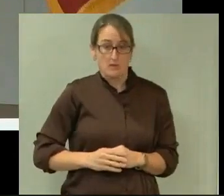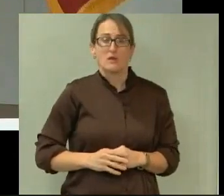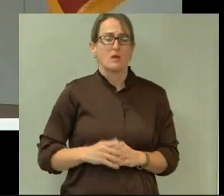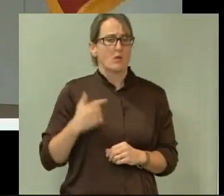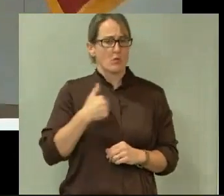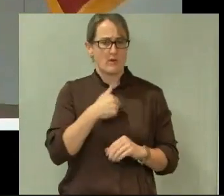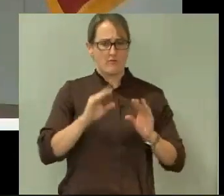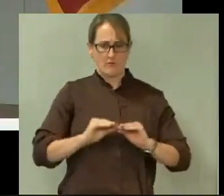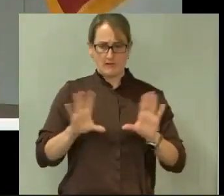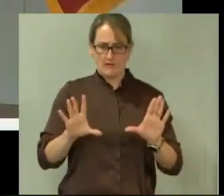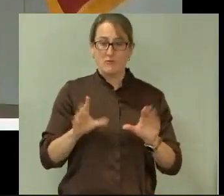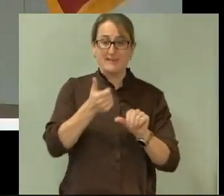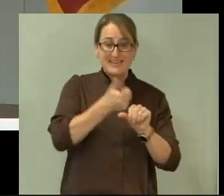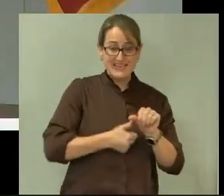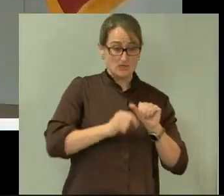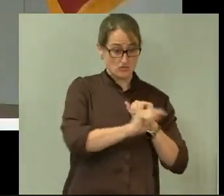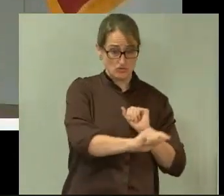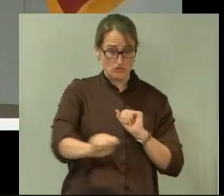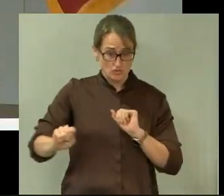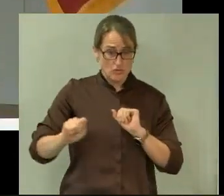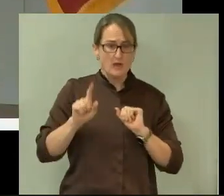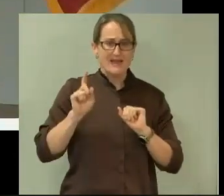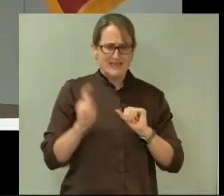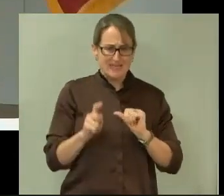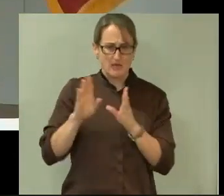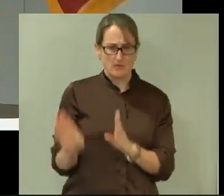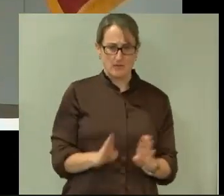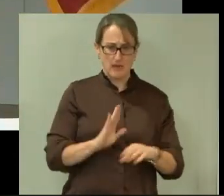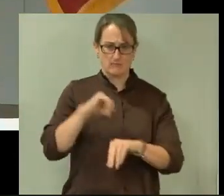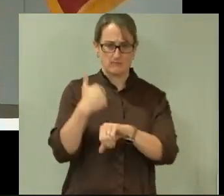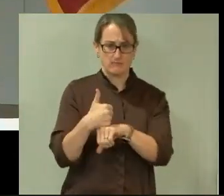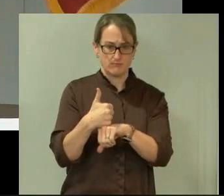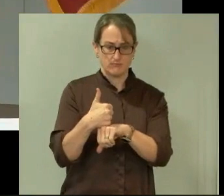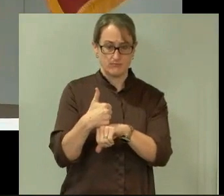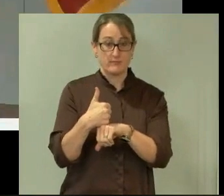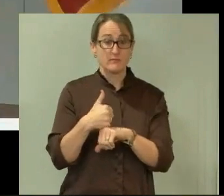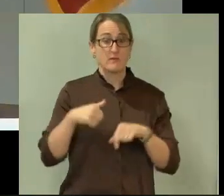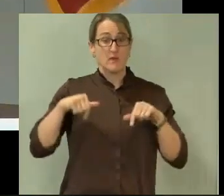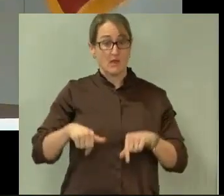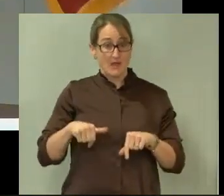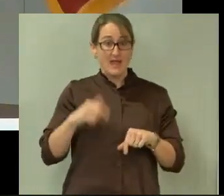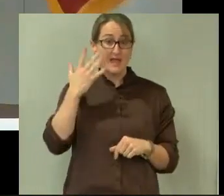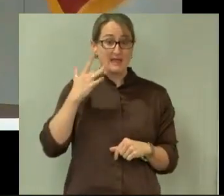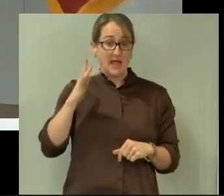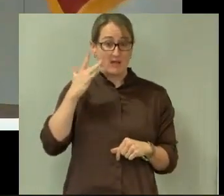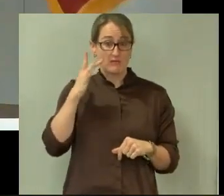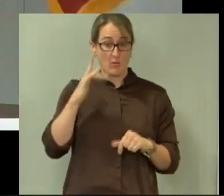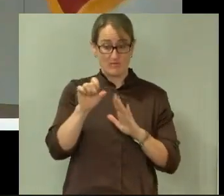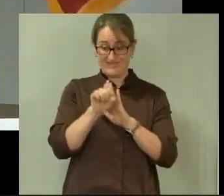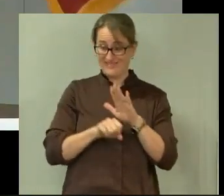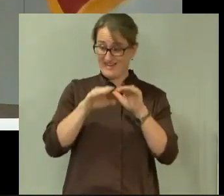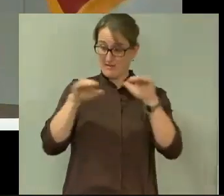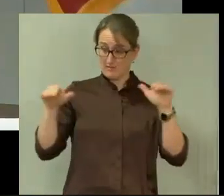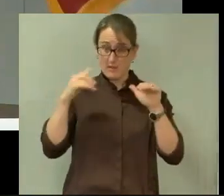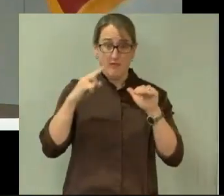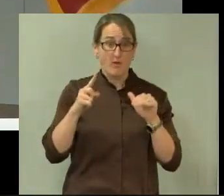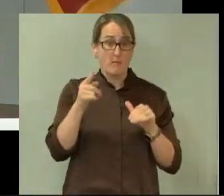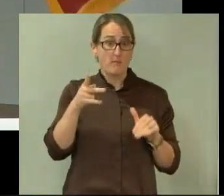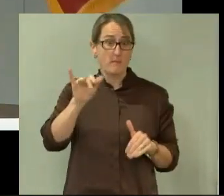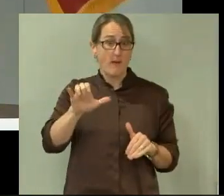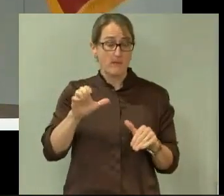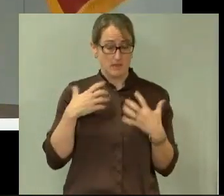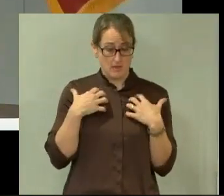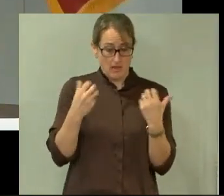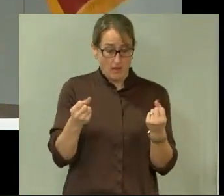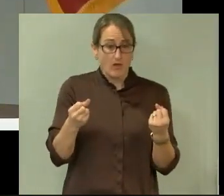a roadmap and that we from the California Department of Public Health can provide guidance to you